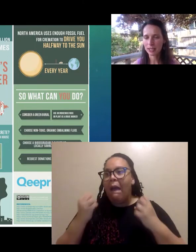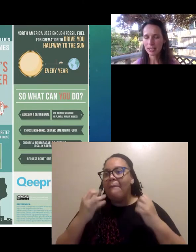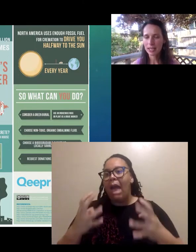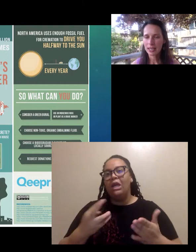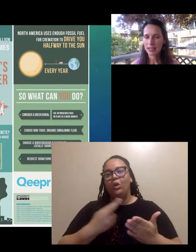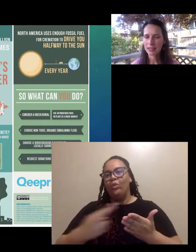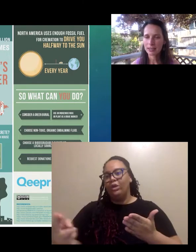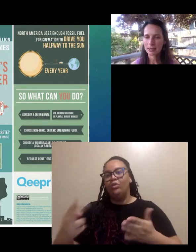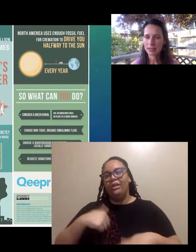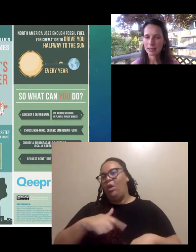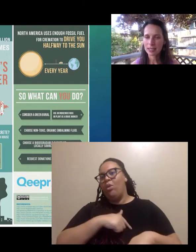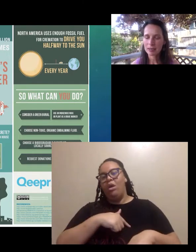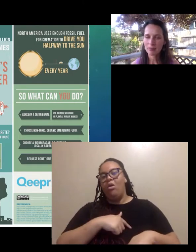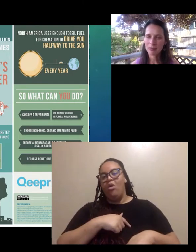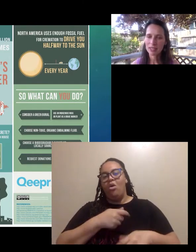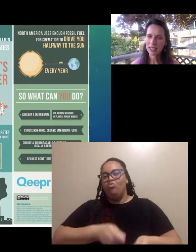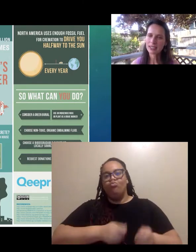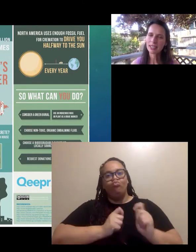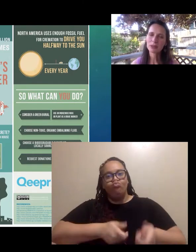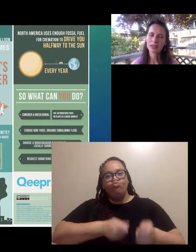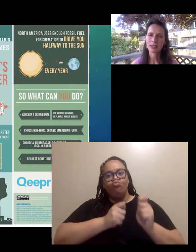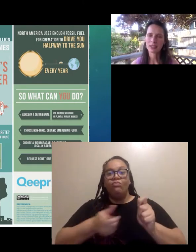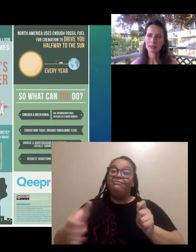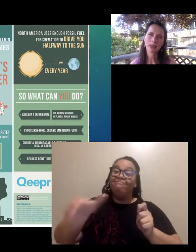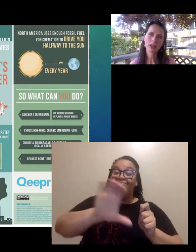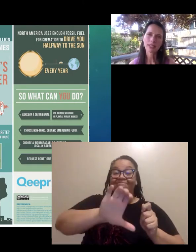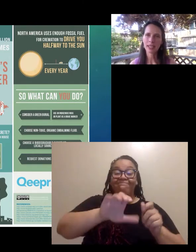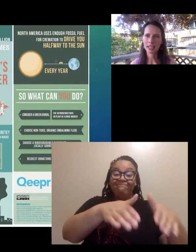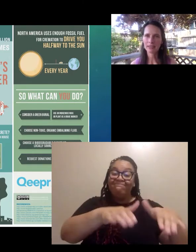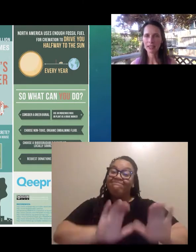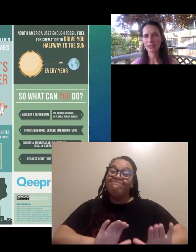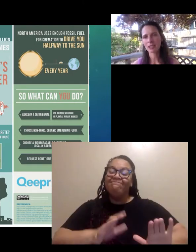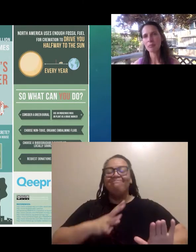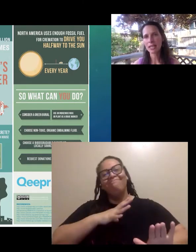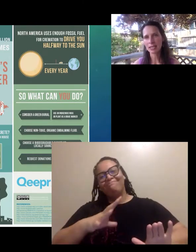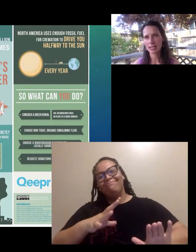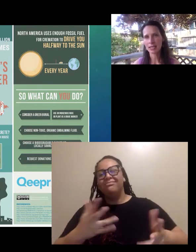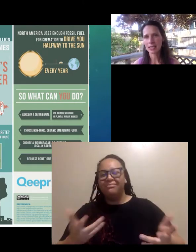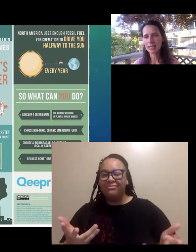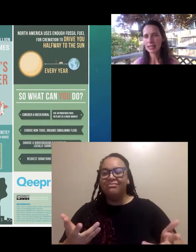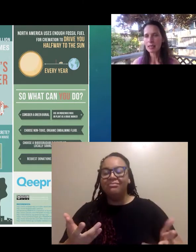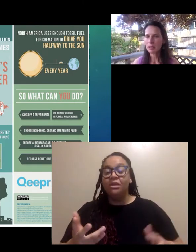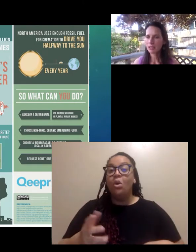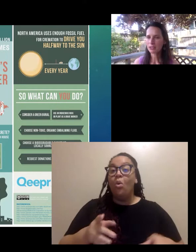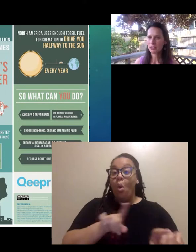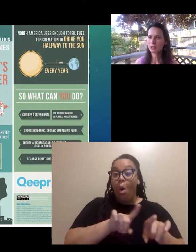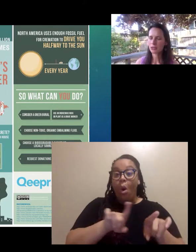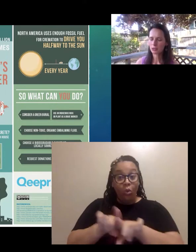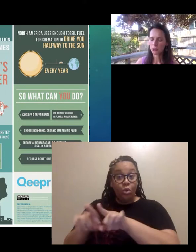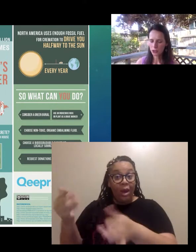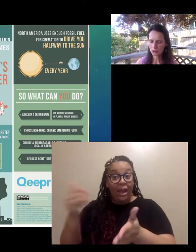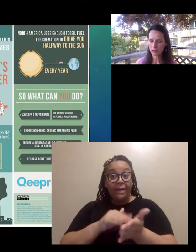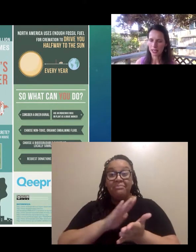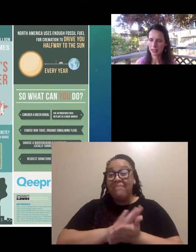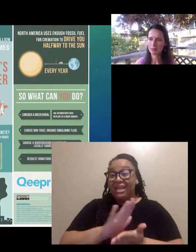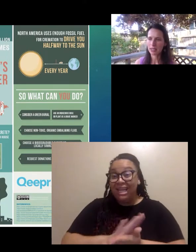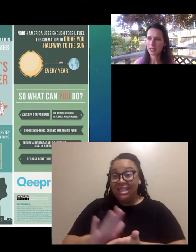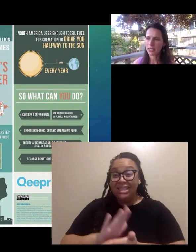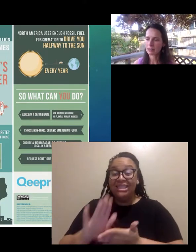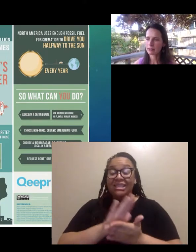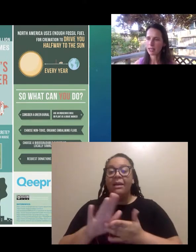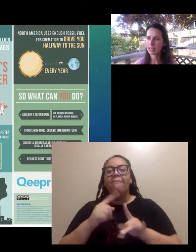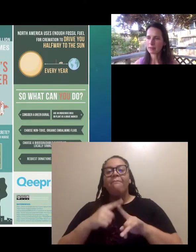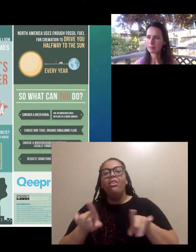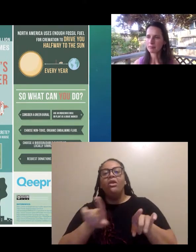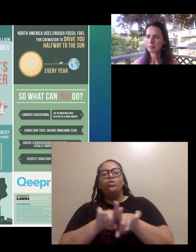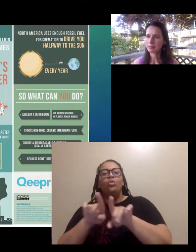burying. And, um, like I said, with the, the vaults and that kind of thing, there's the maintenance thing, but there's also this cultural element